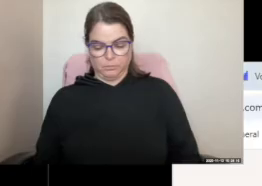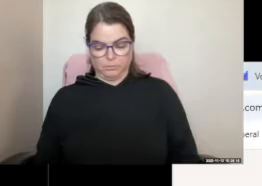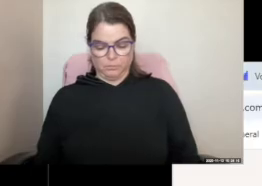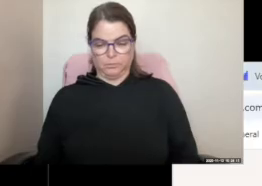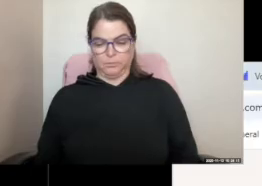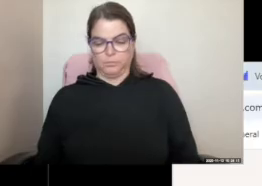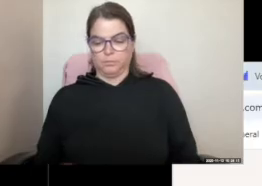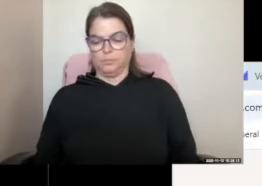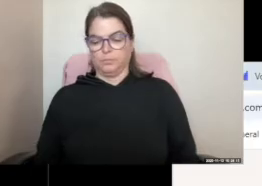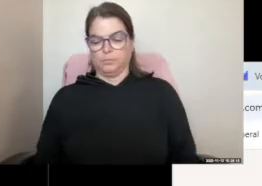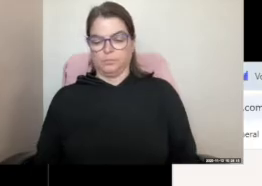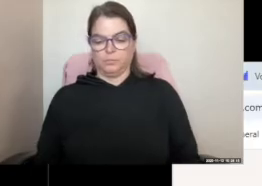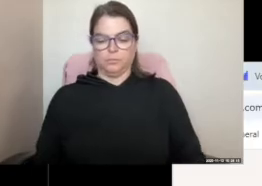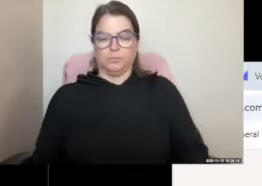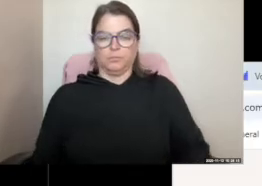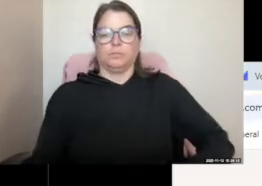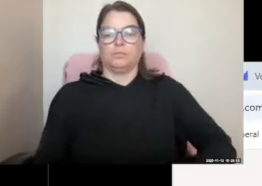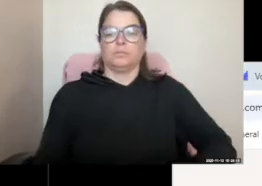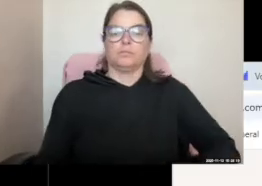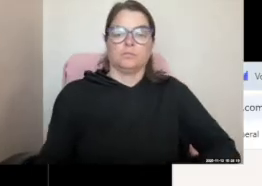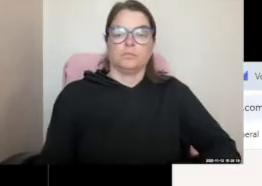further support the market?